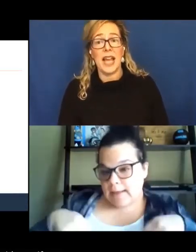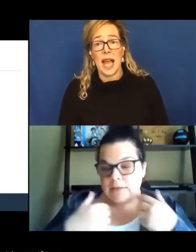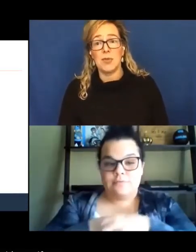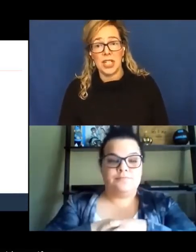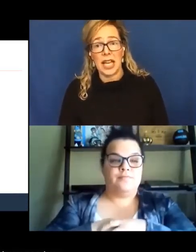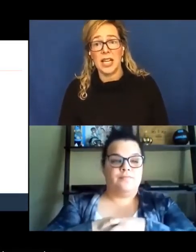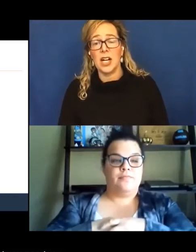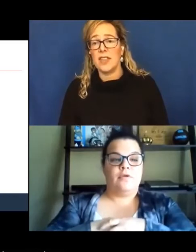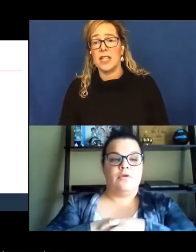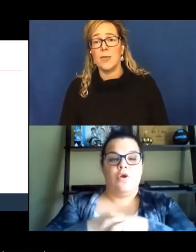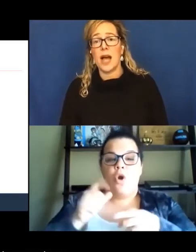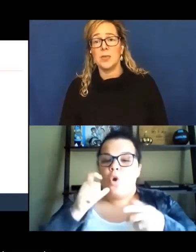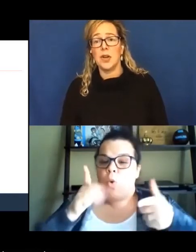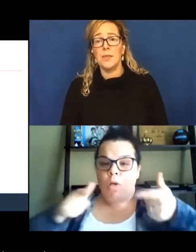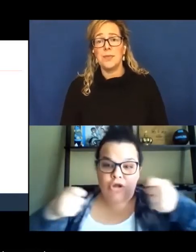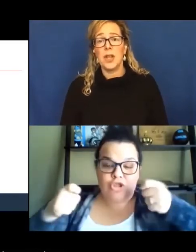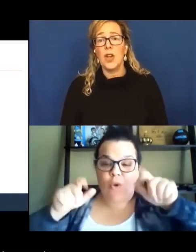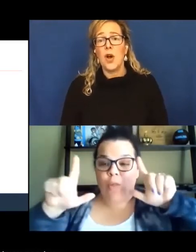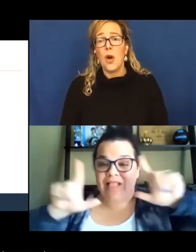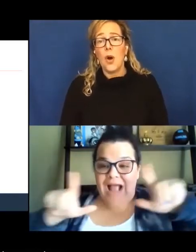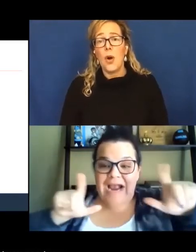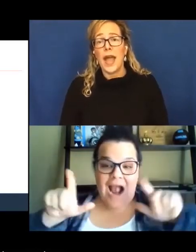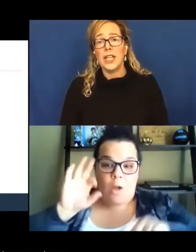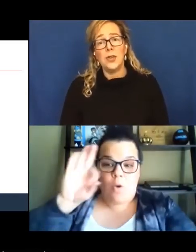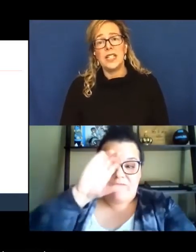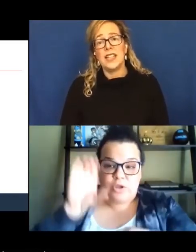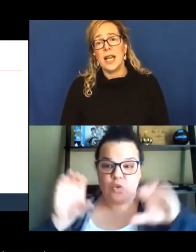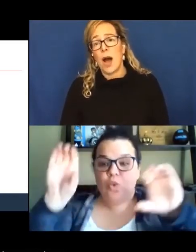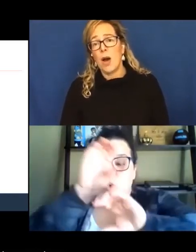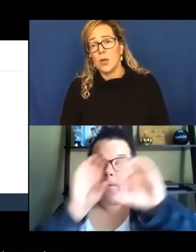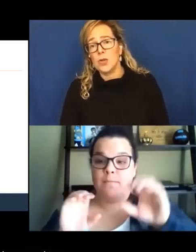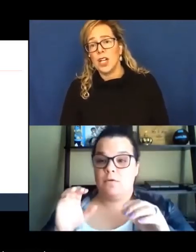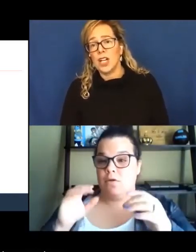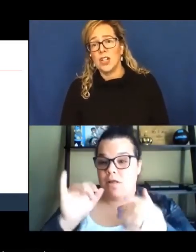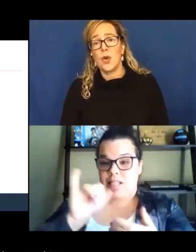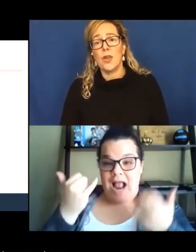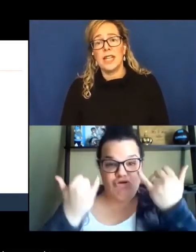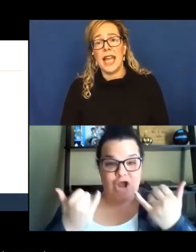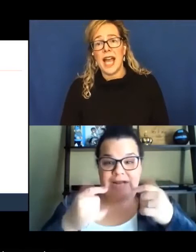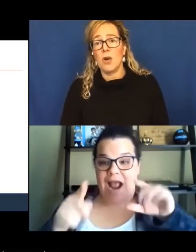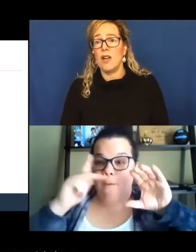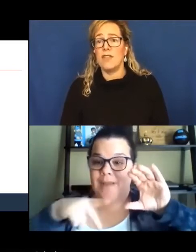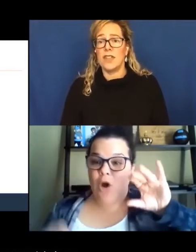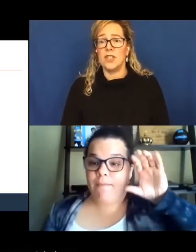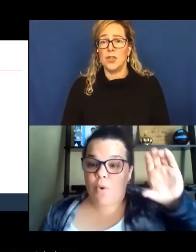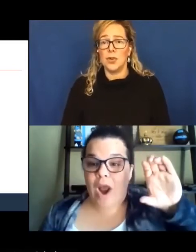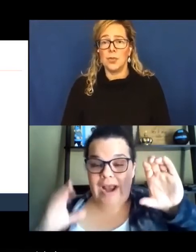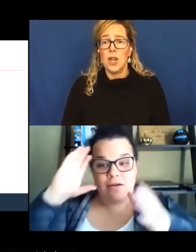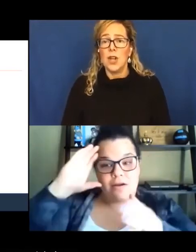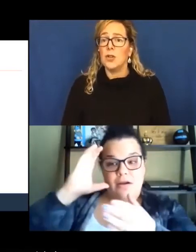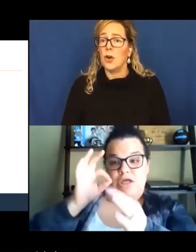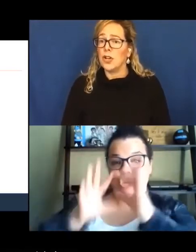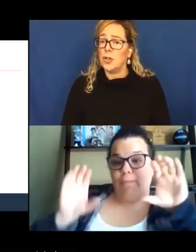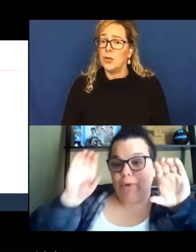can add that captioning later if that's possible. And you need to think about who's going to control the layout of the